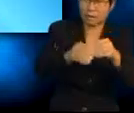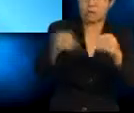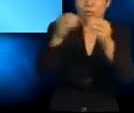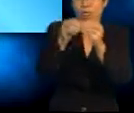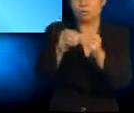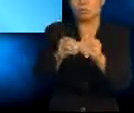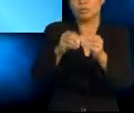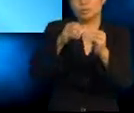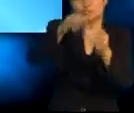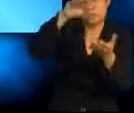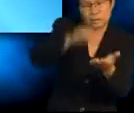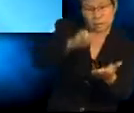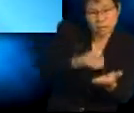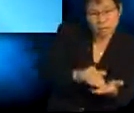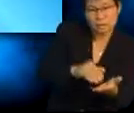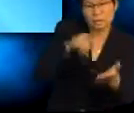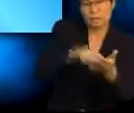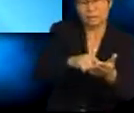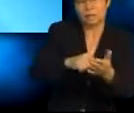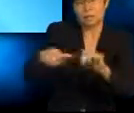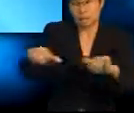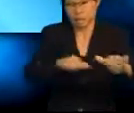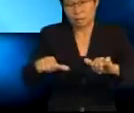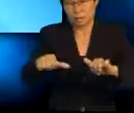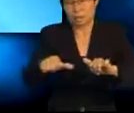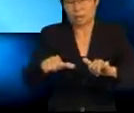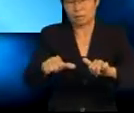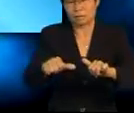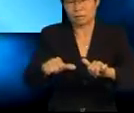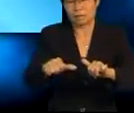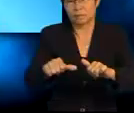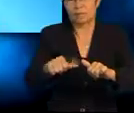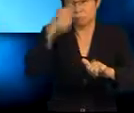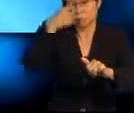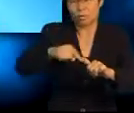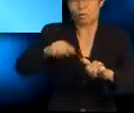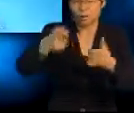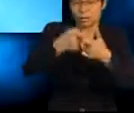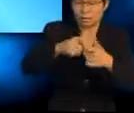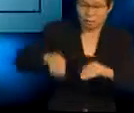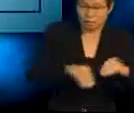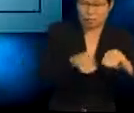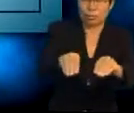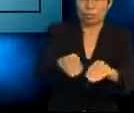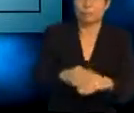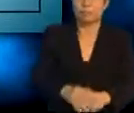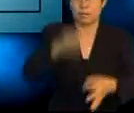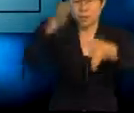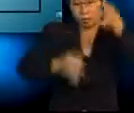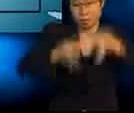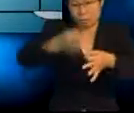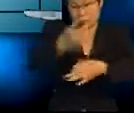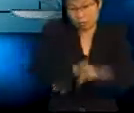decrease. Each resistor acts as an alternative path for current flow. If